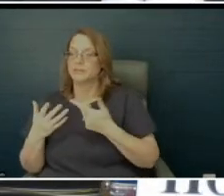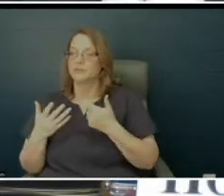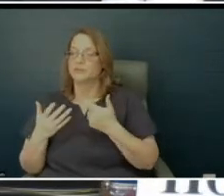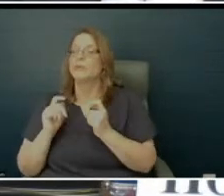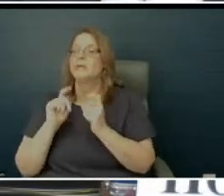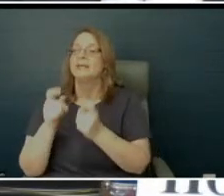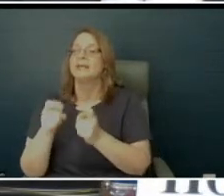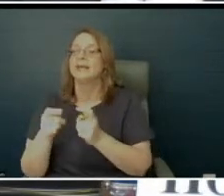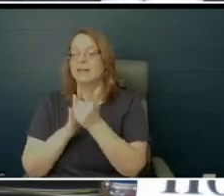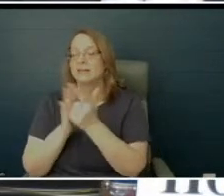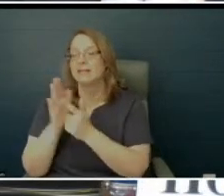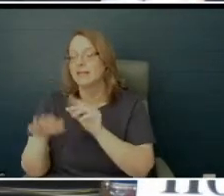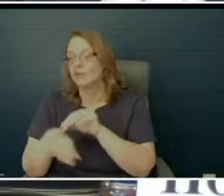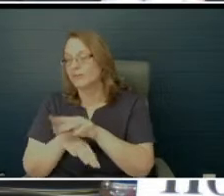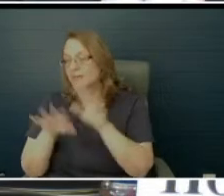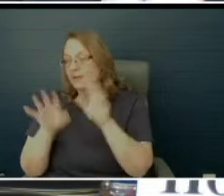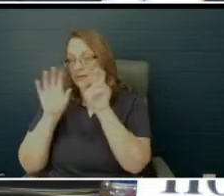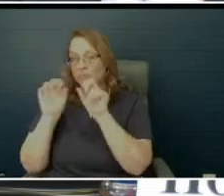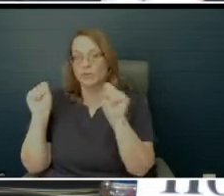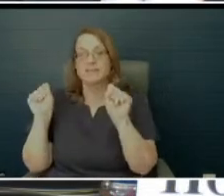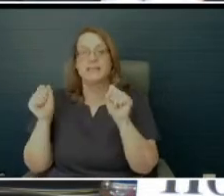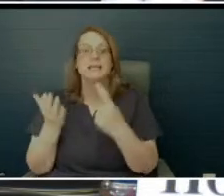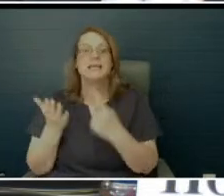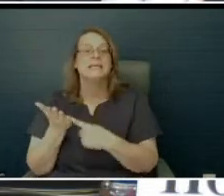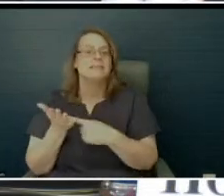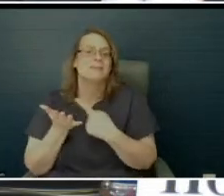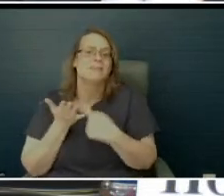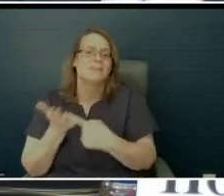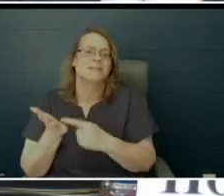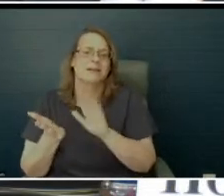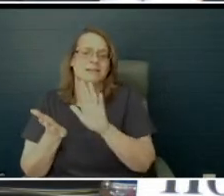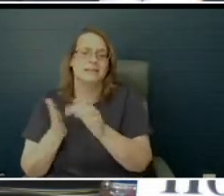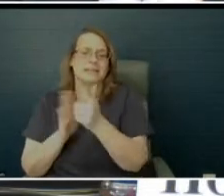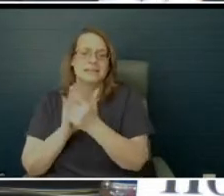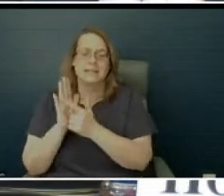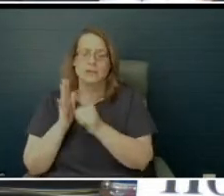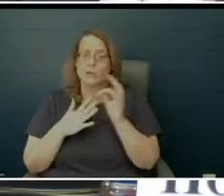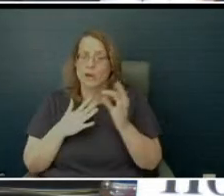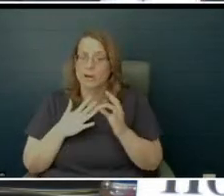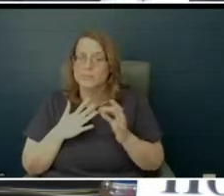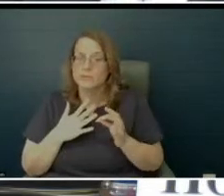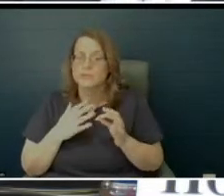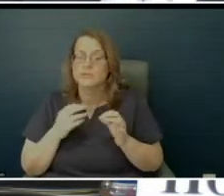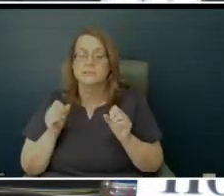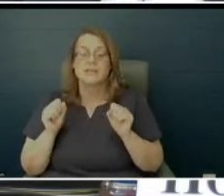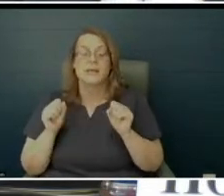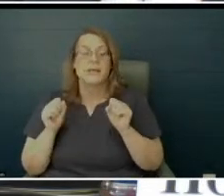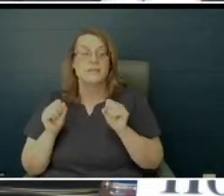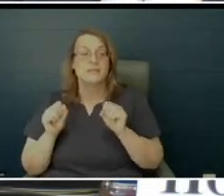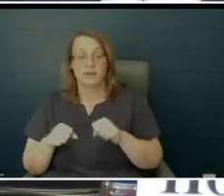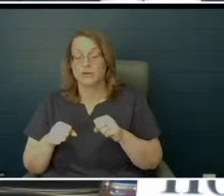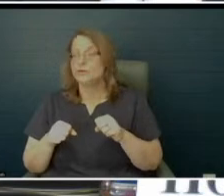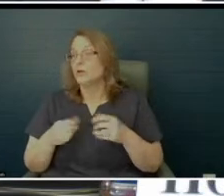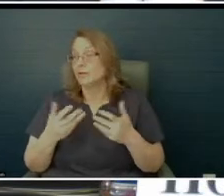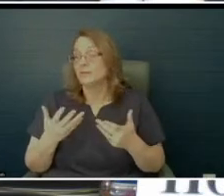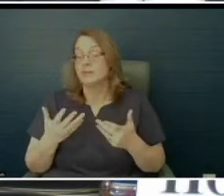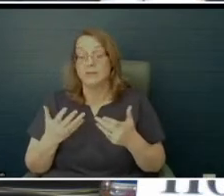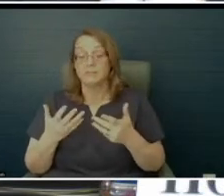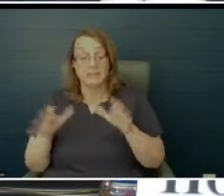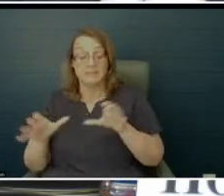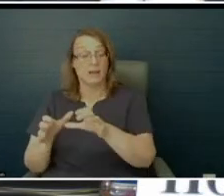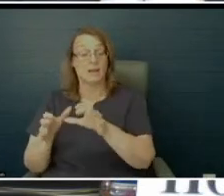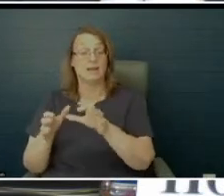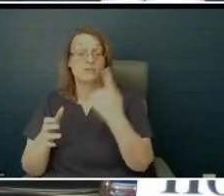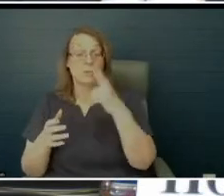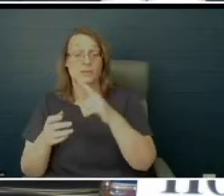president, sometimes discussing the legal options that could be pursued among various to reach various policy objectives, sometimes